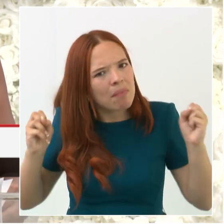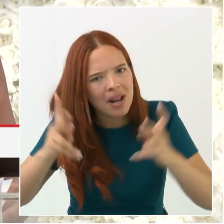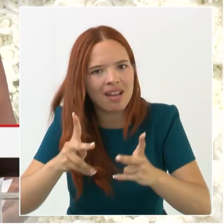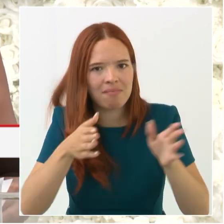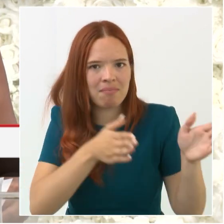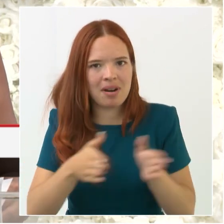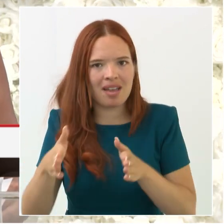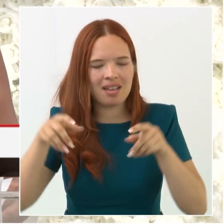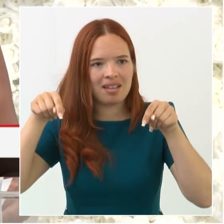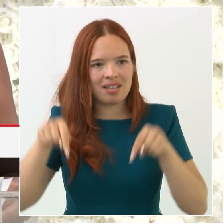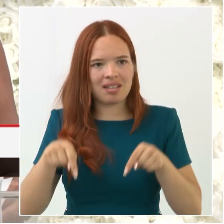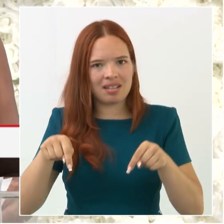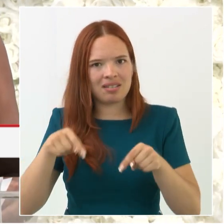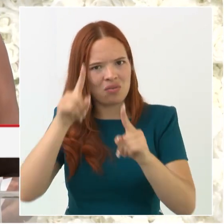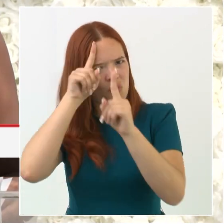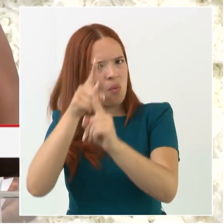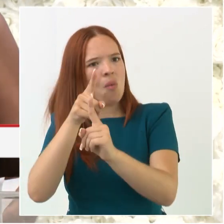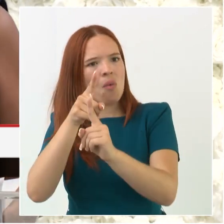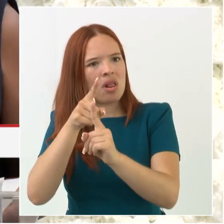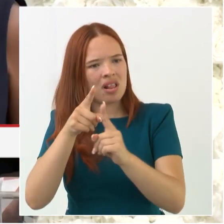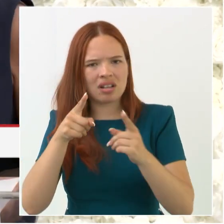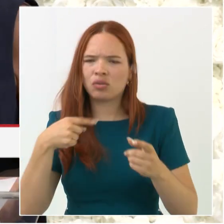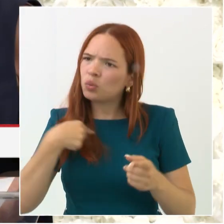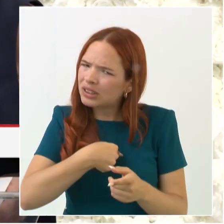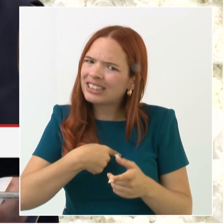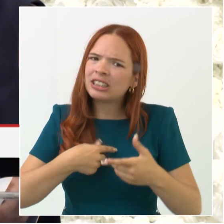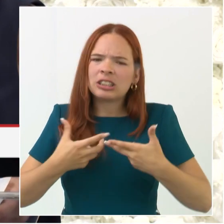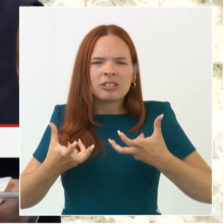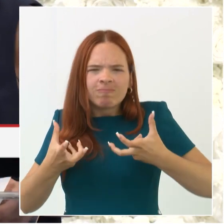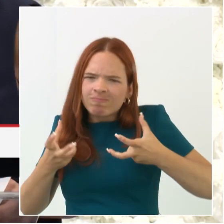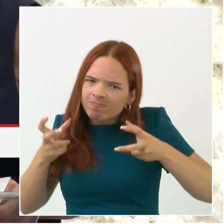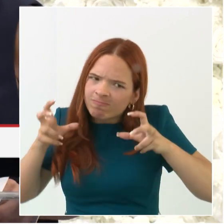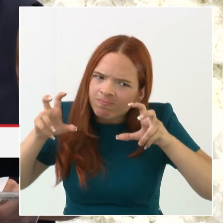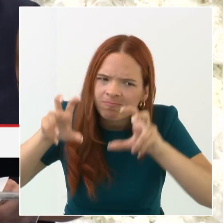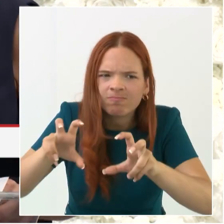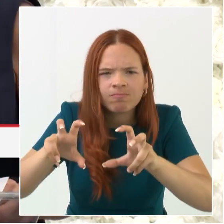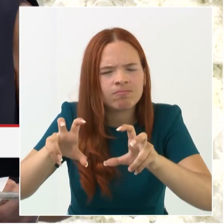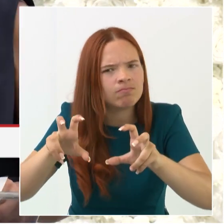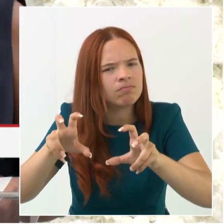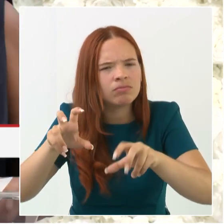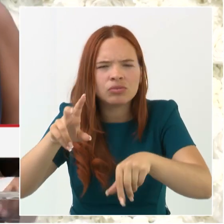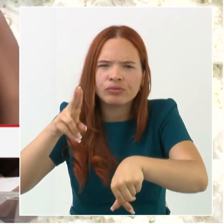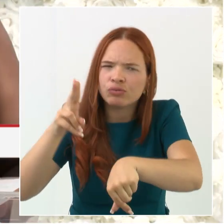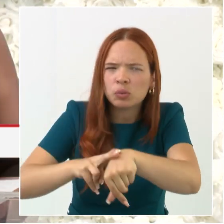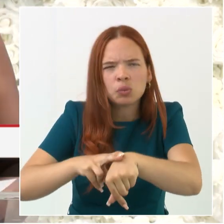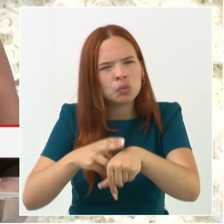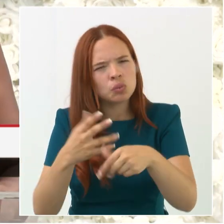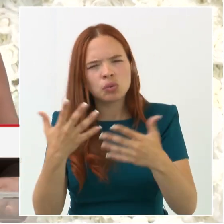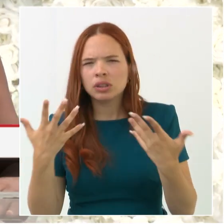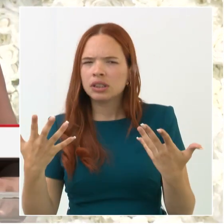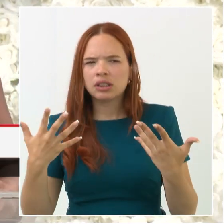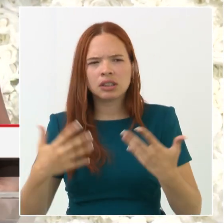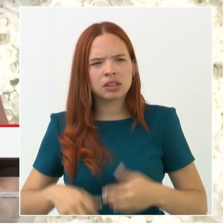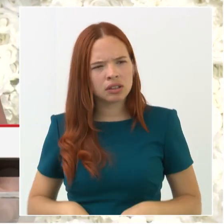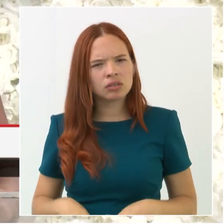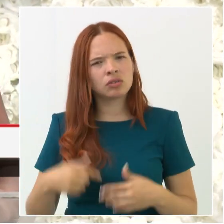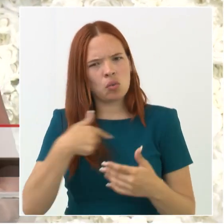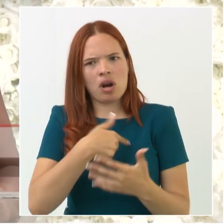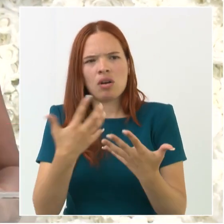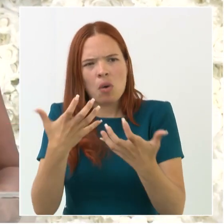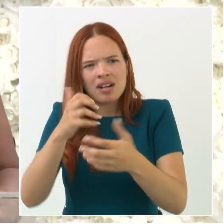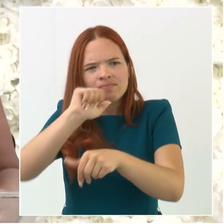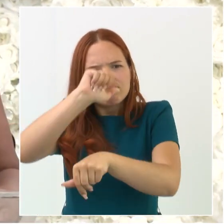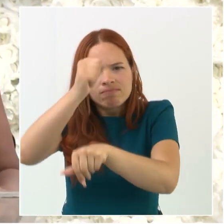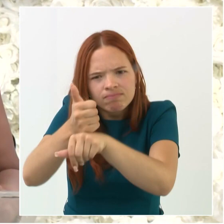in creating that electric vehicle charging infrastructure that was described earlier.